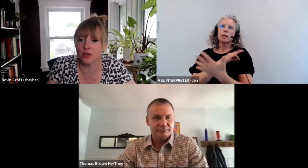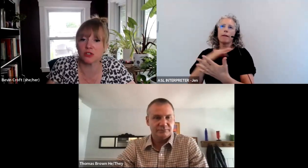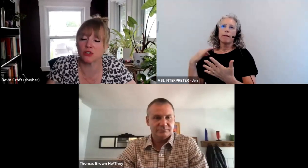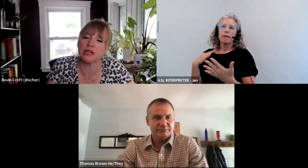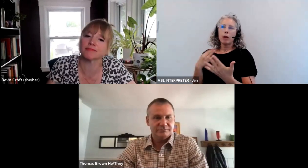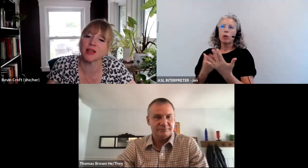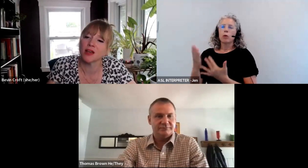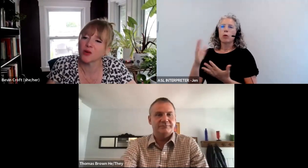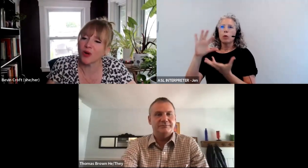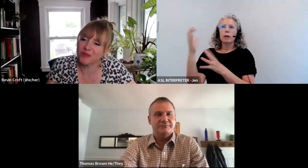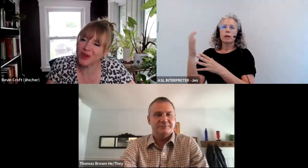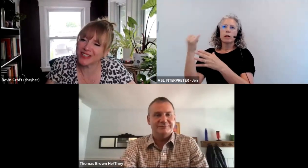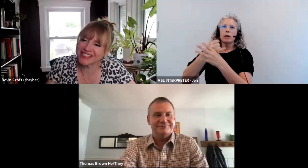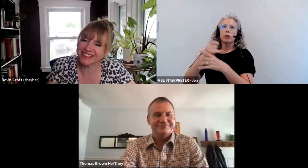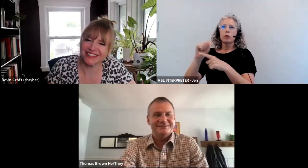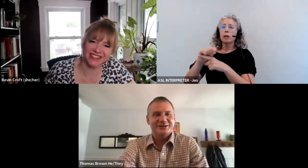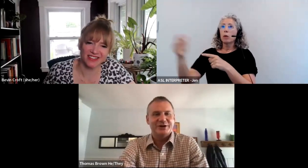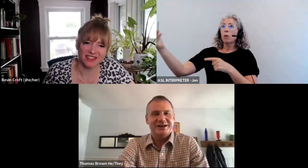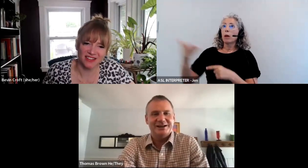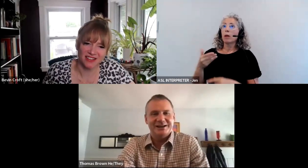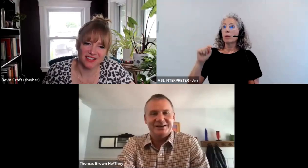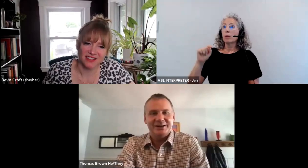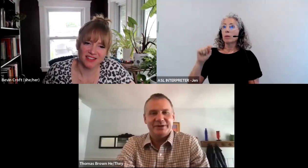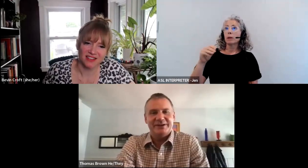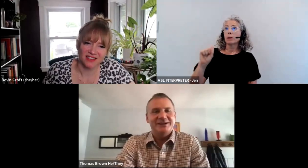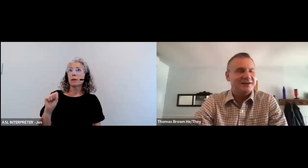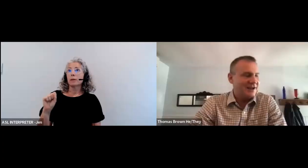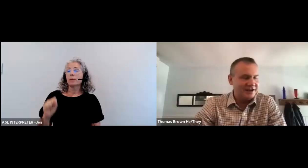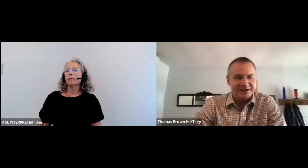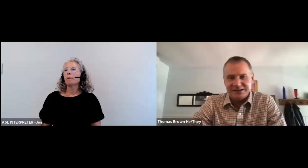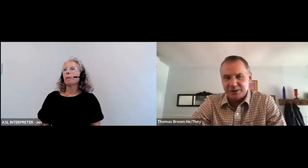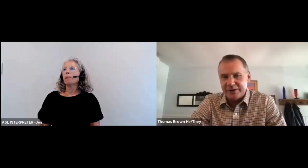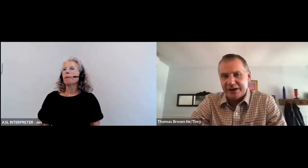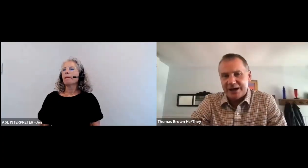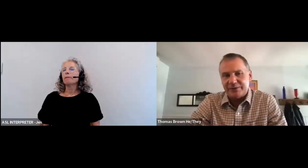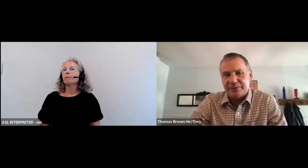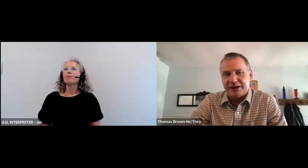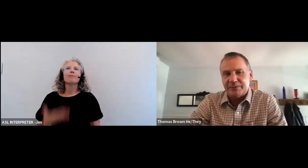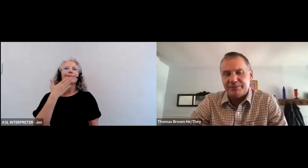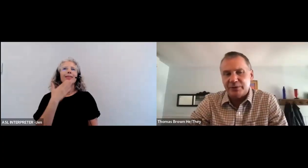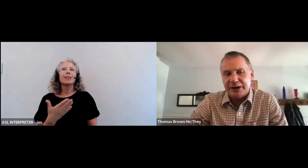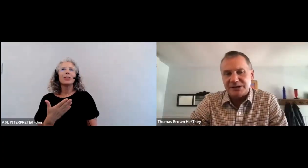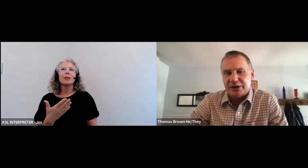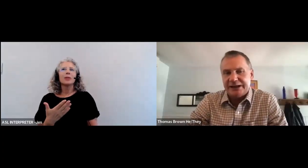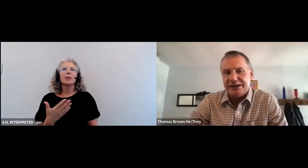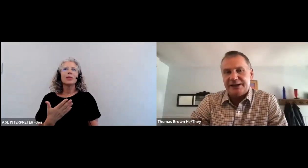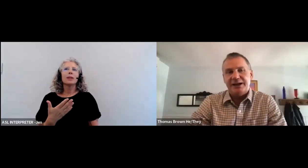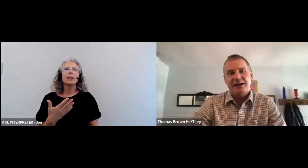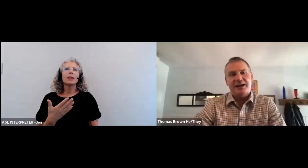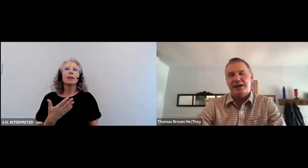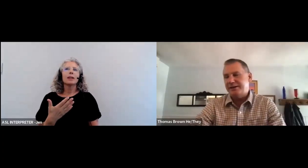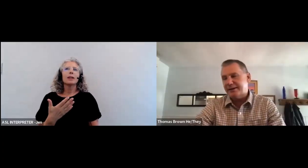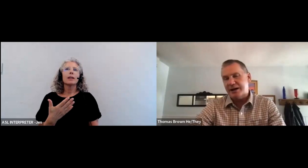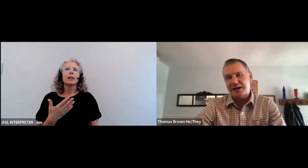crisis intervention training. Welcome, Thomas. Great. Thank you, Bevan. Hi, everybody. My pronouns are he and